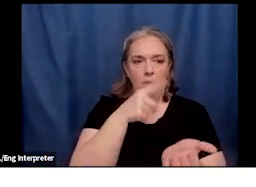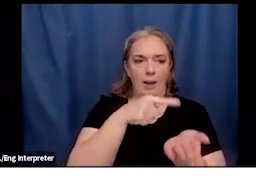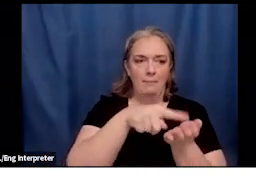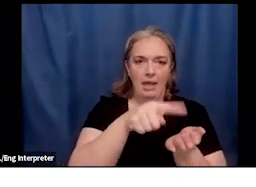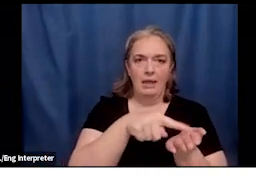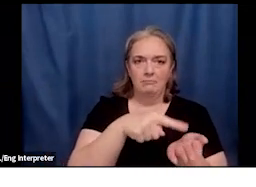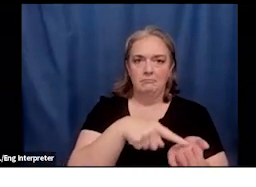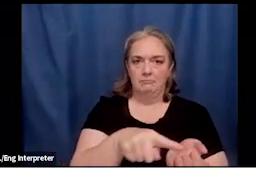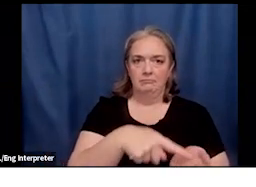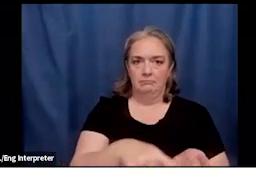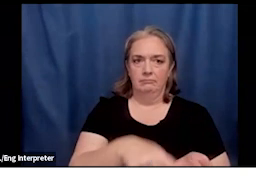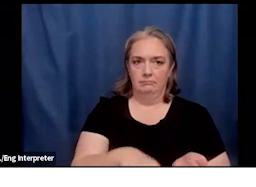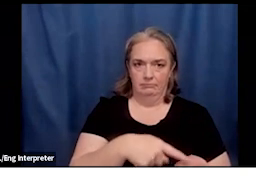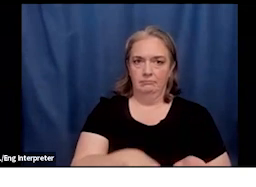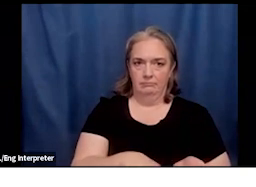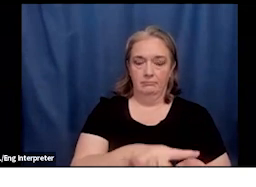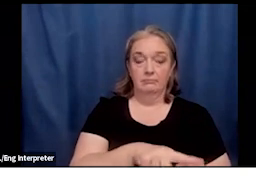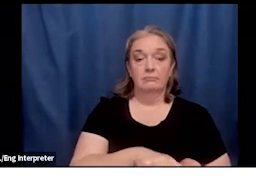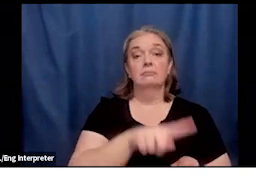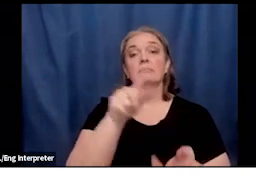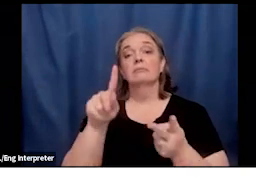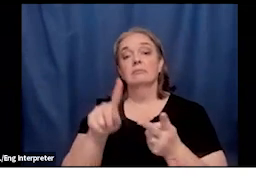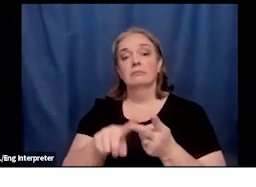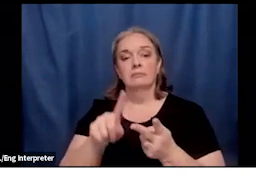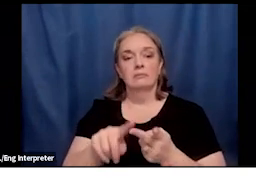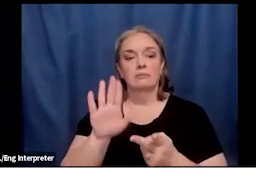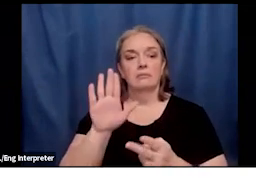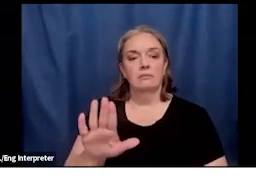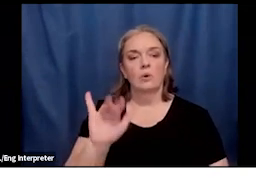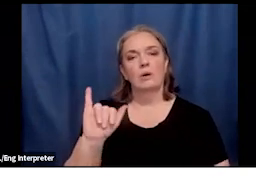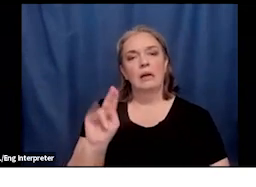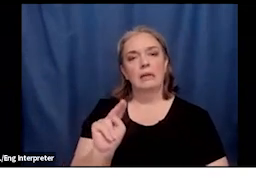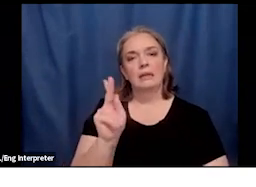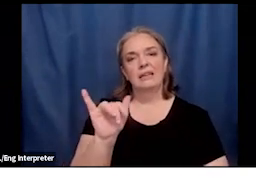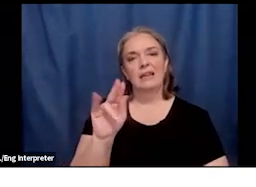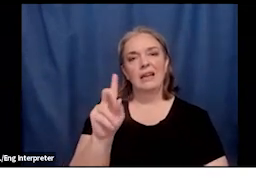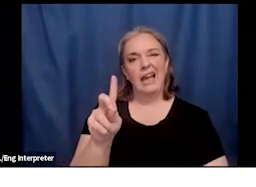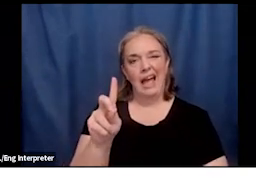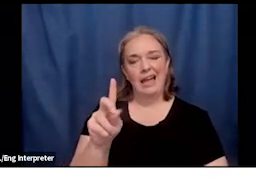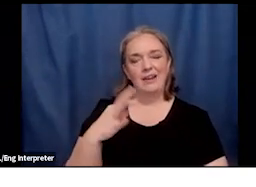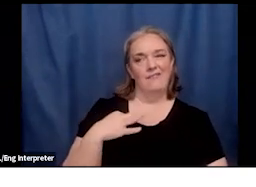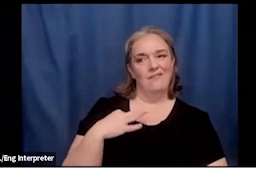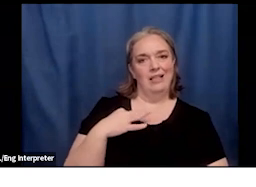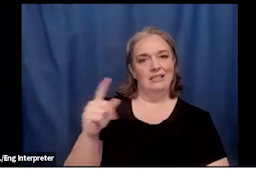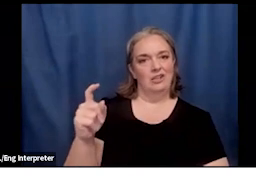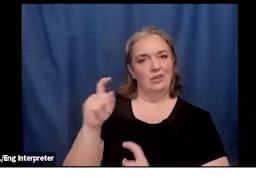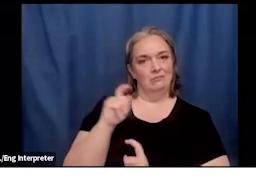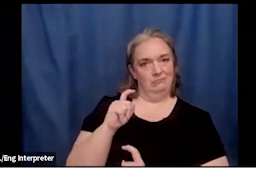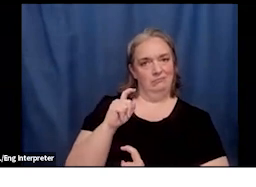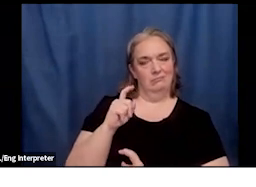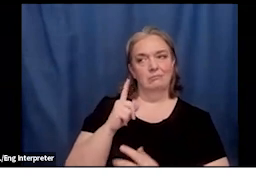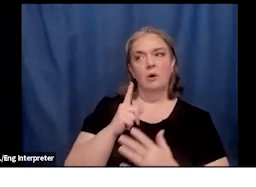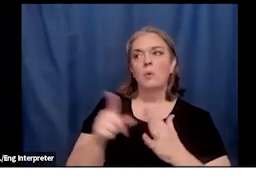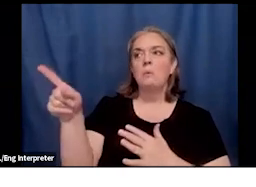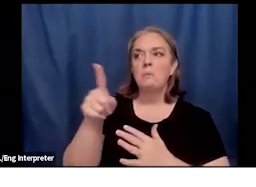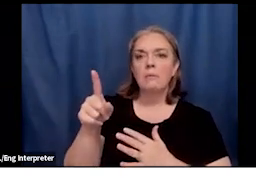you have your in-kind or volunteer contributions, which represent the goods and services that are being donated to